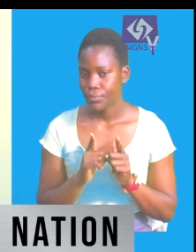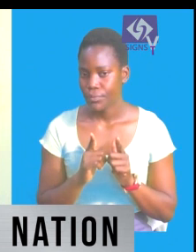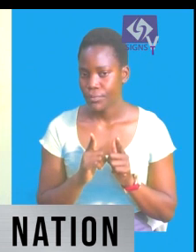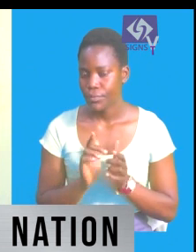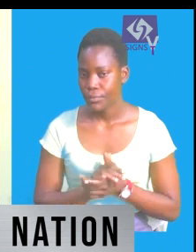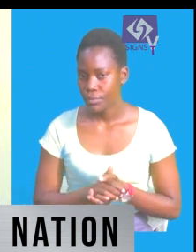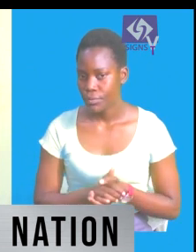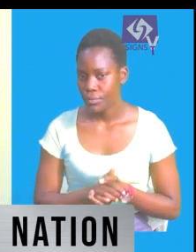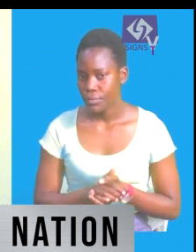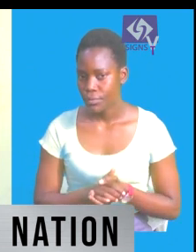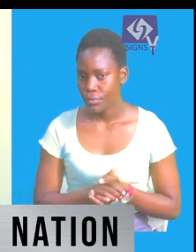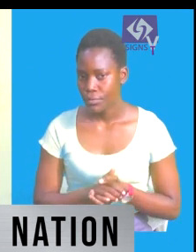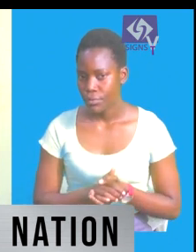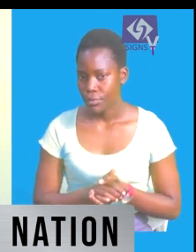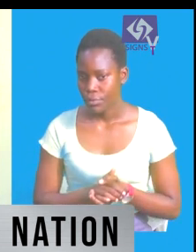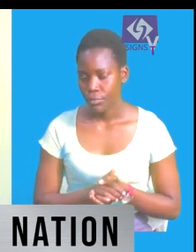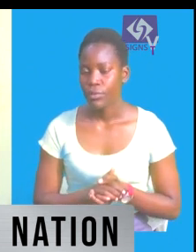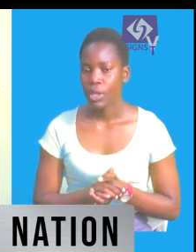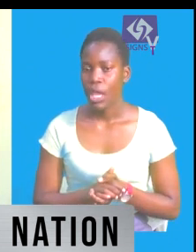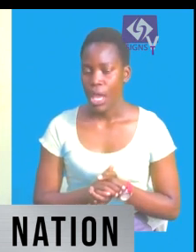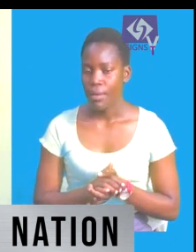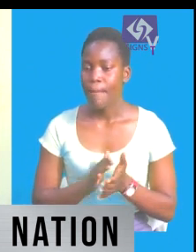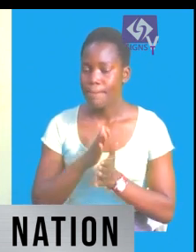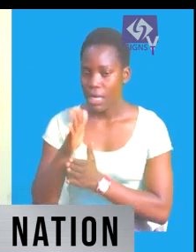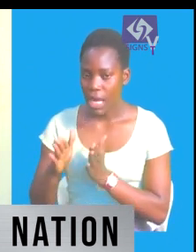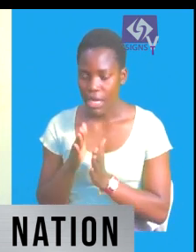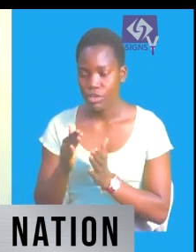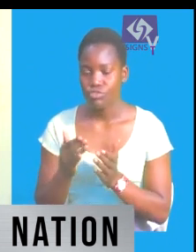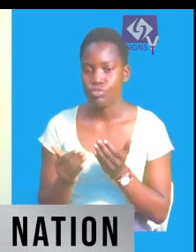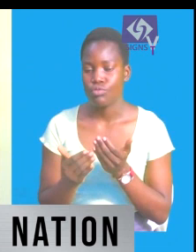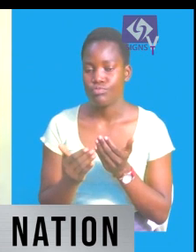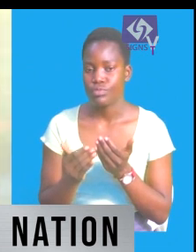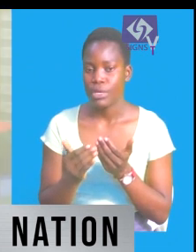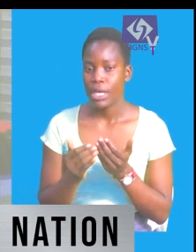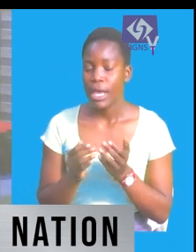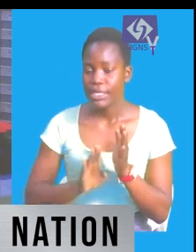bringing out a greater Kenya. Thank you. Yeah. Thank you. Well said.